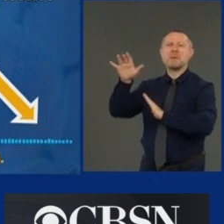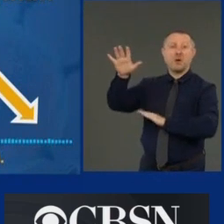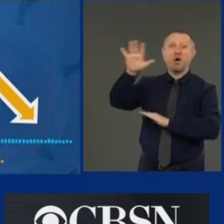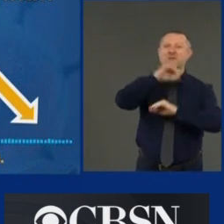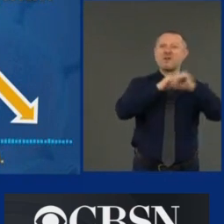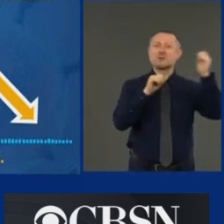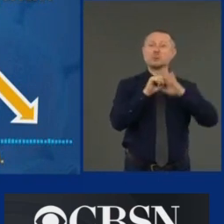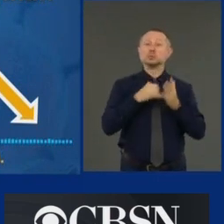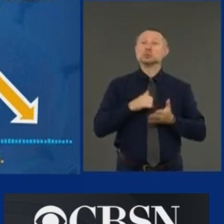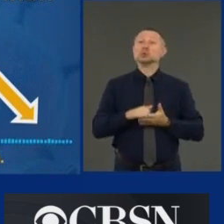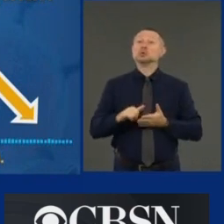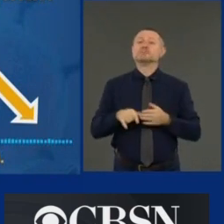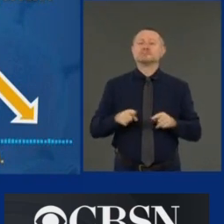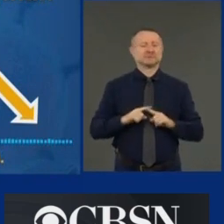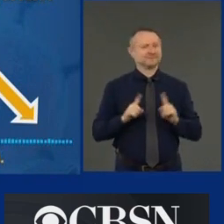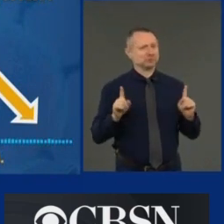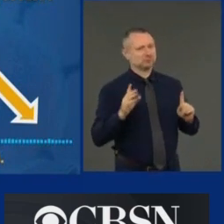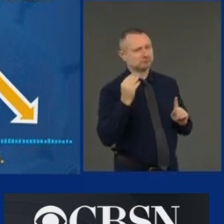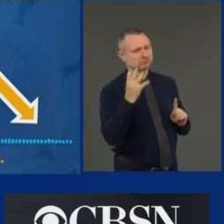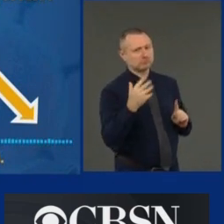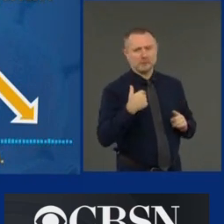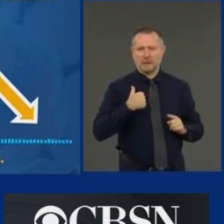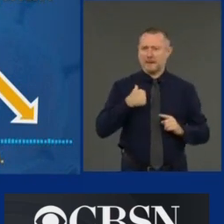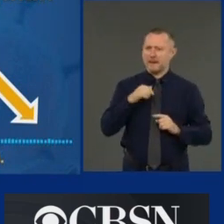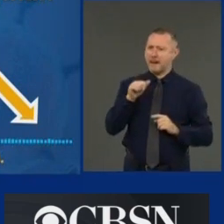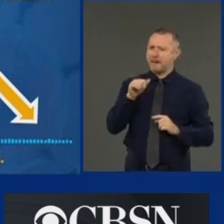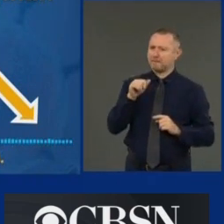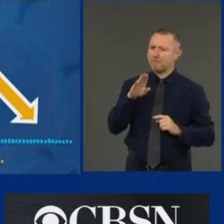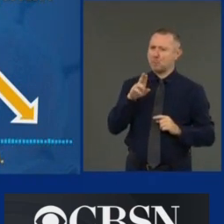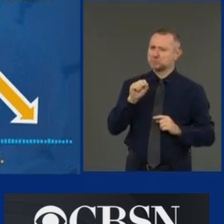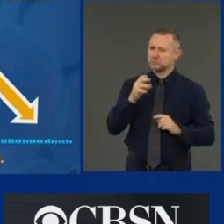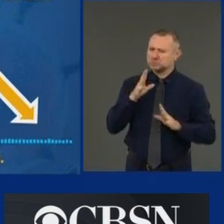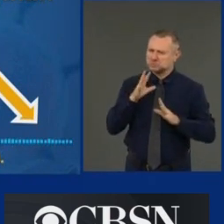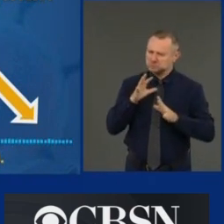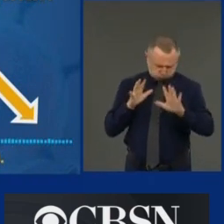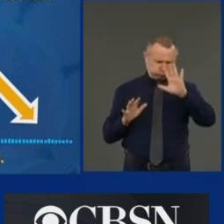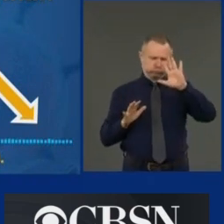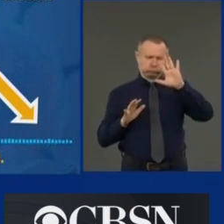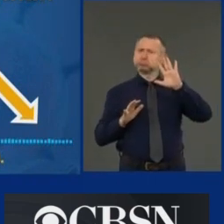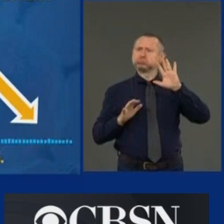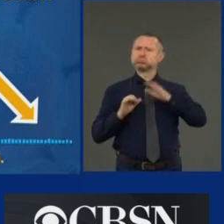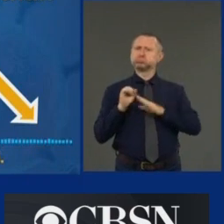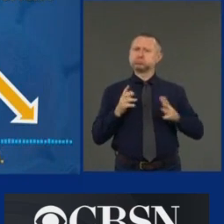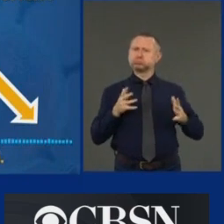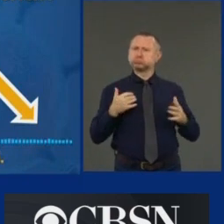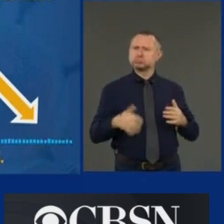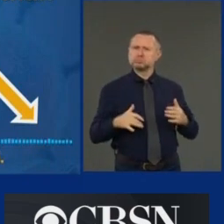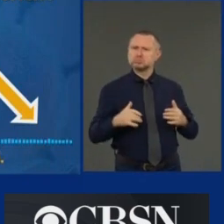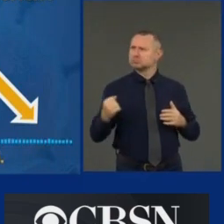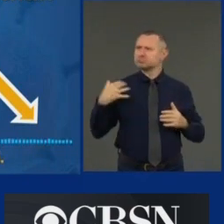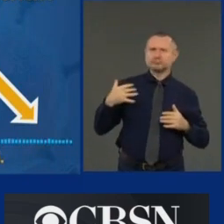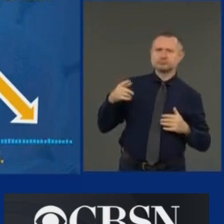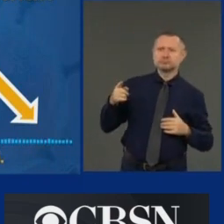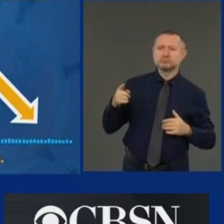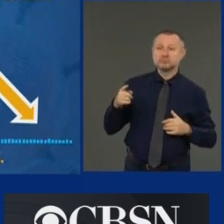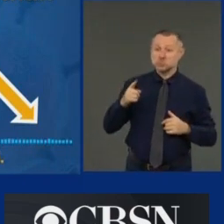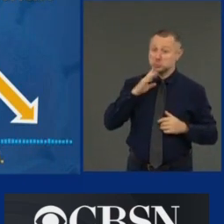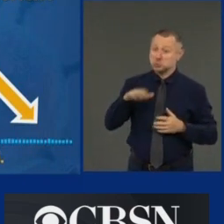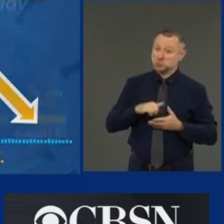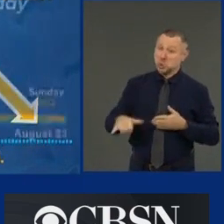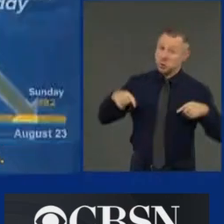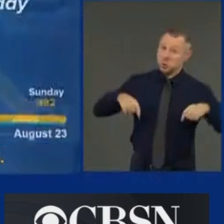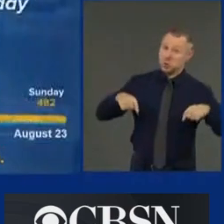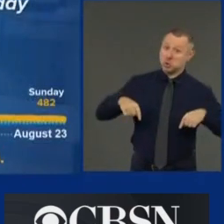pure ambush because we didn't know it was coming from Europe. But in New York, after the ambush,